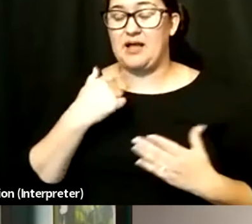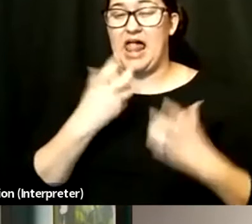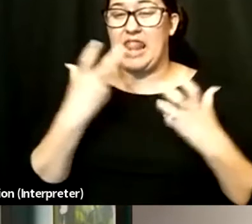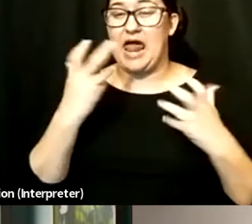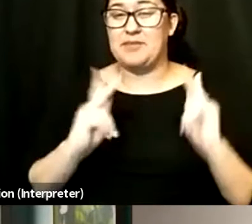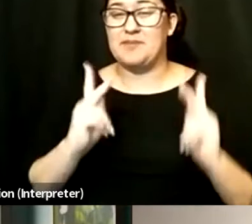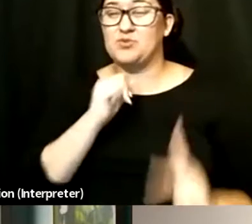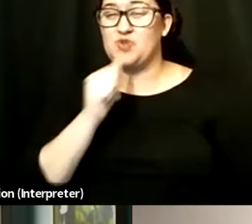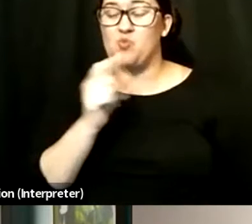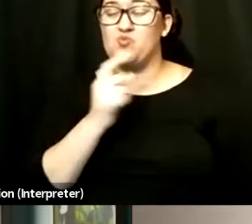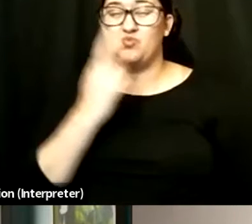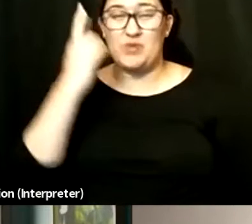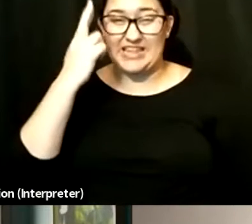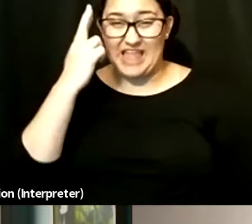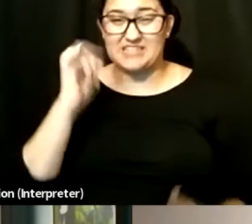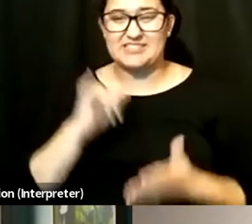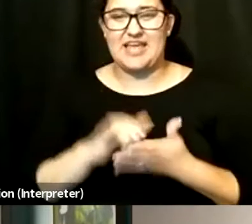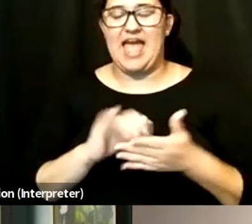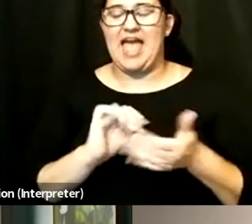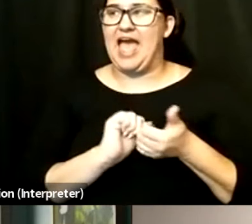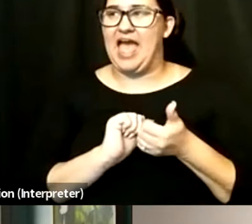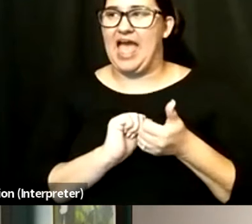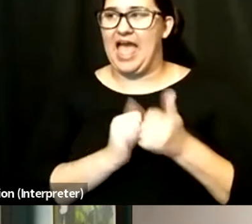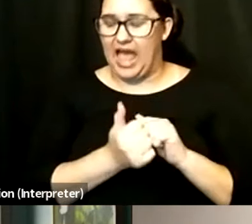realize is how